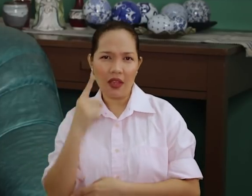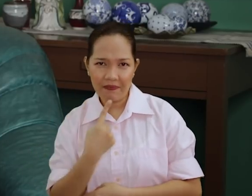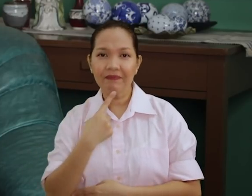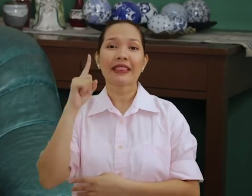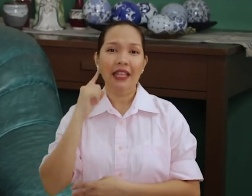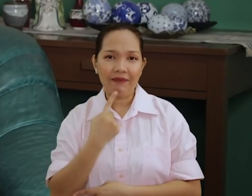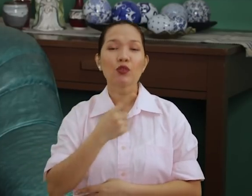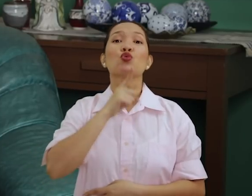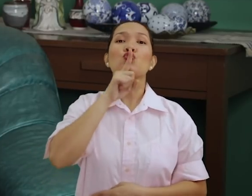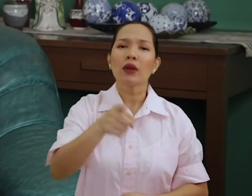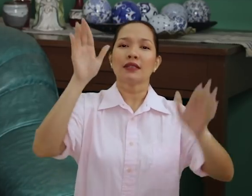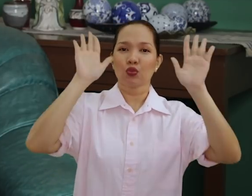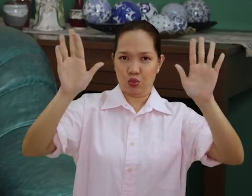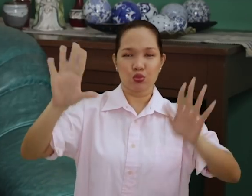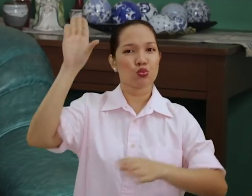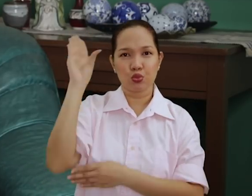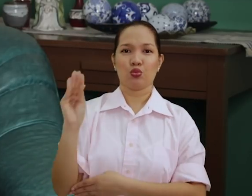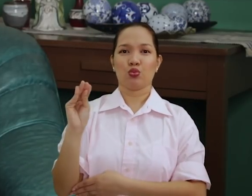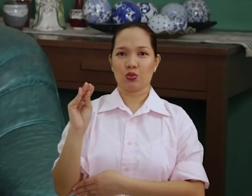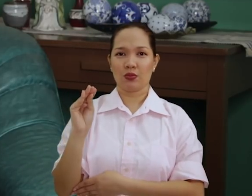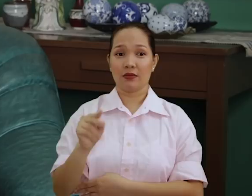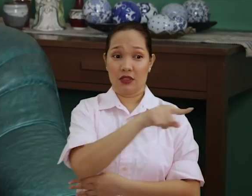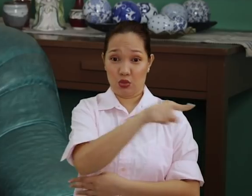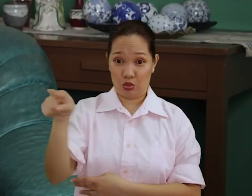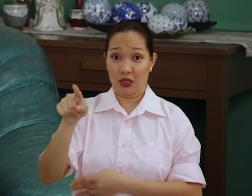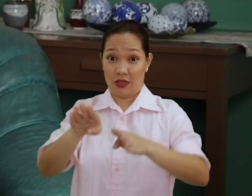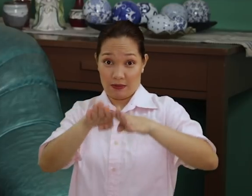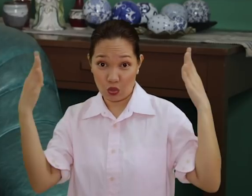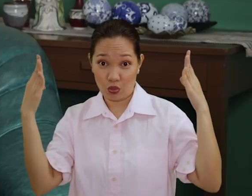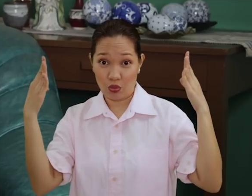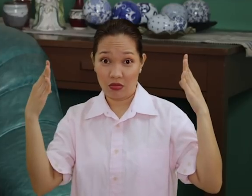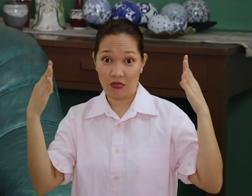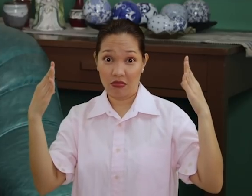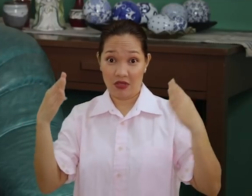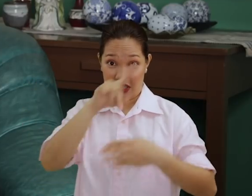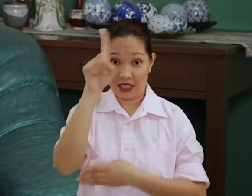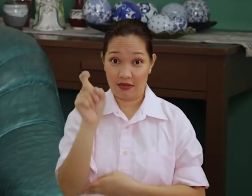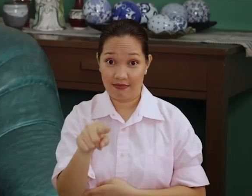diverse. Will we be open, epatha?